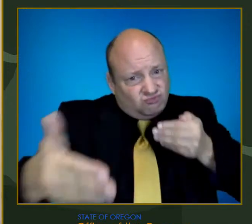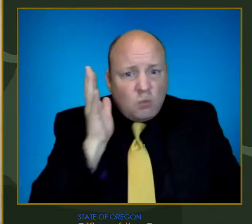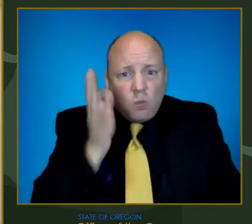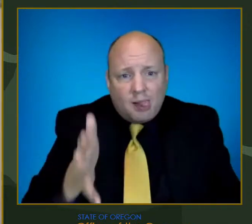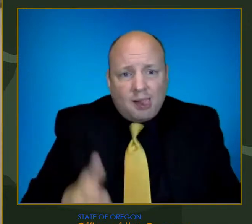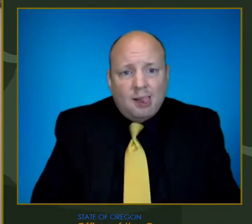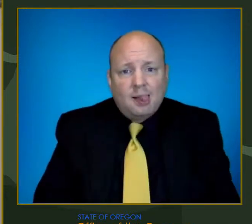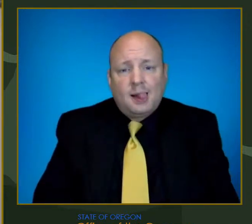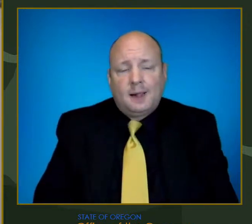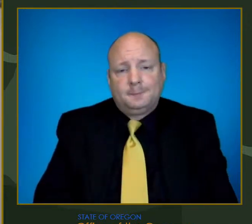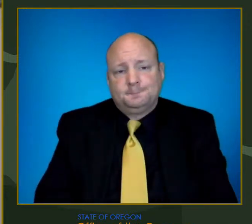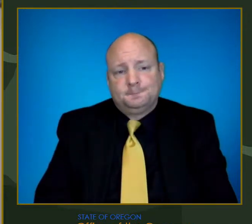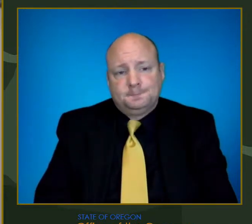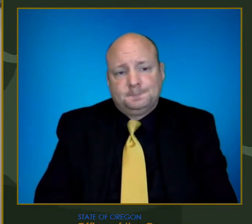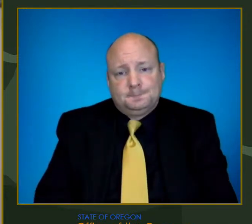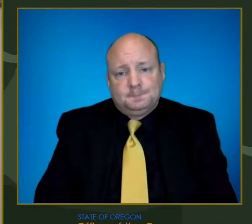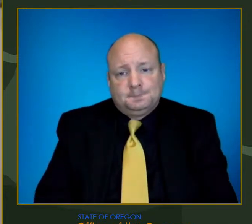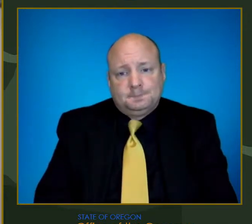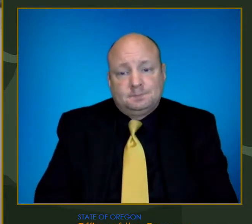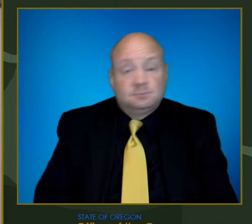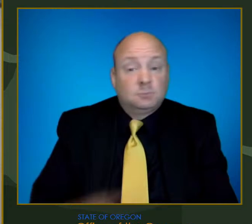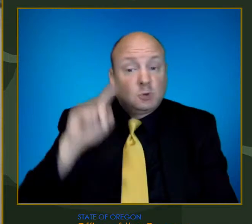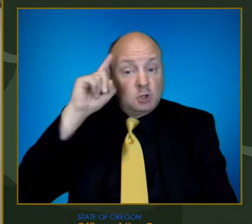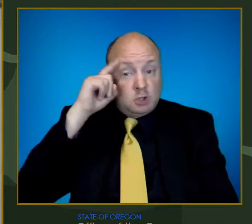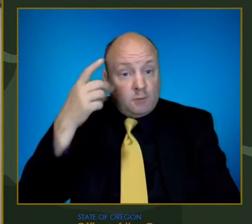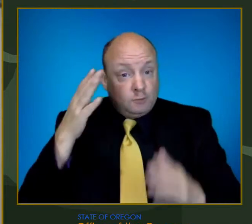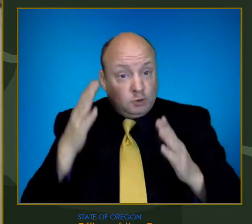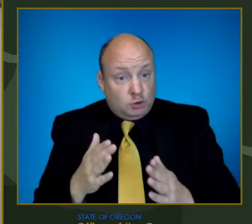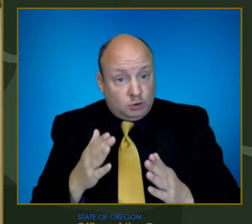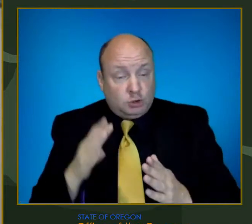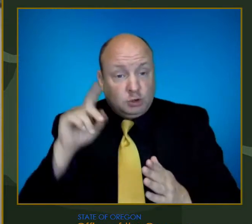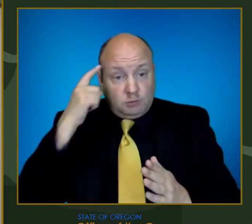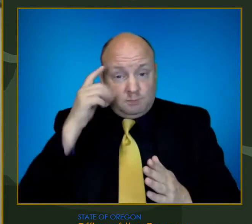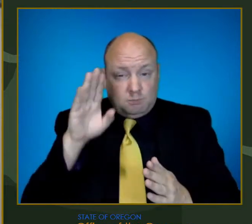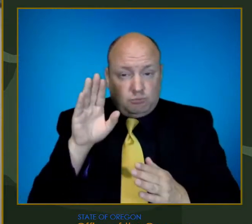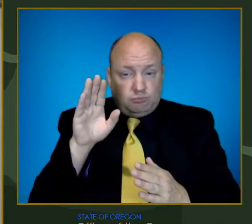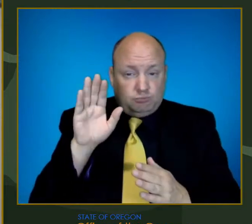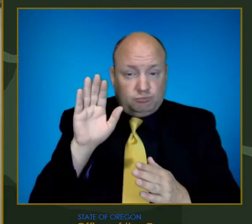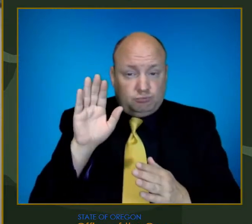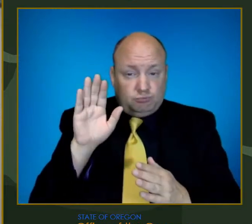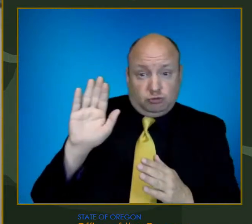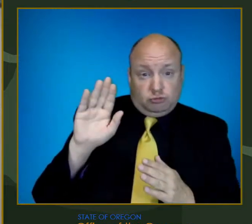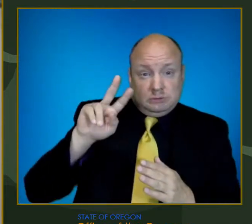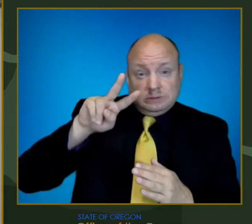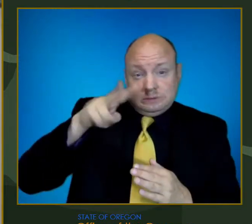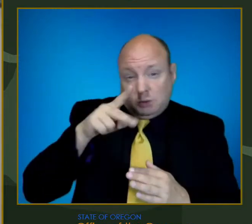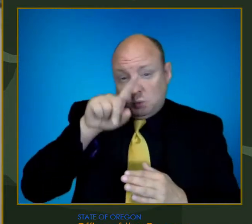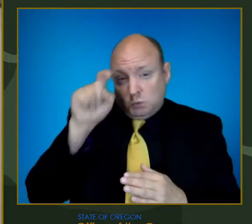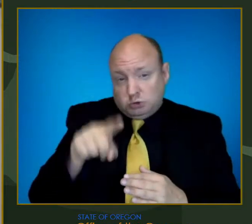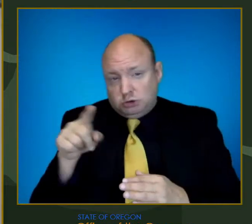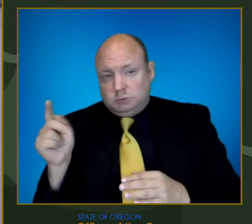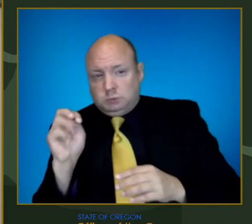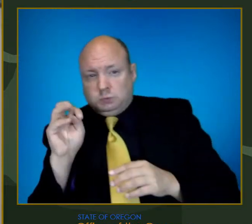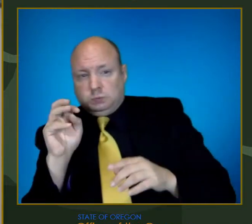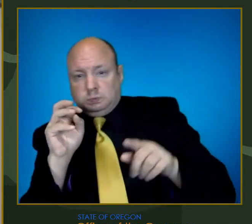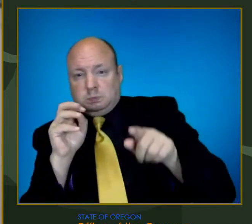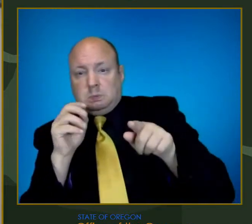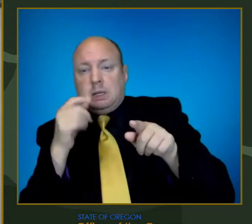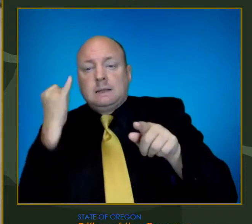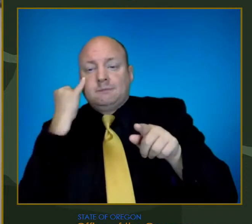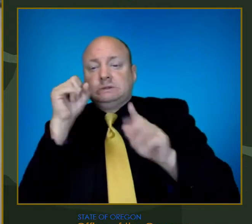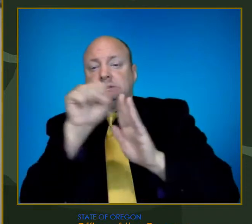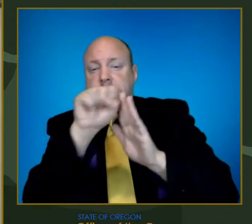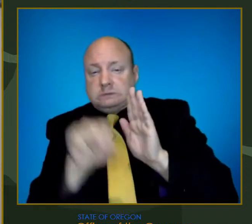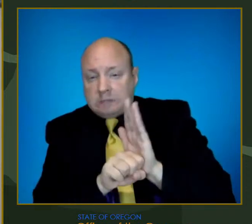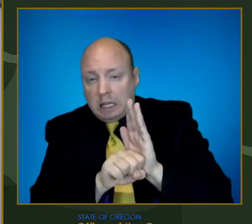And Katie, your second question was with regards to consequences. So for state executive branch employees that